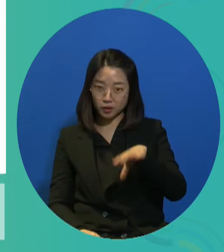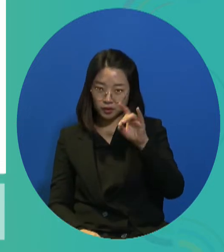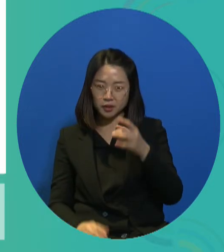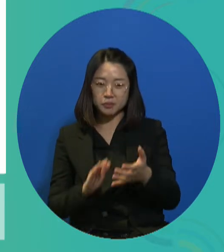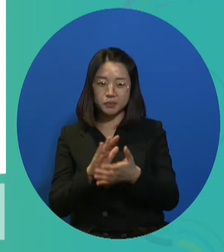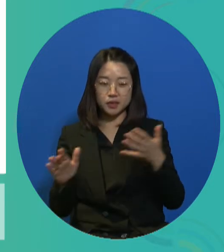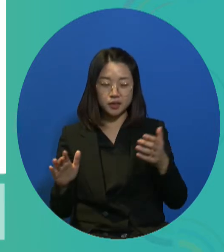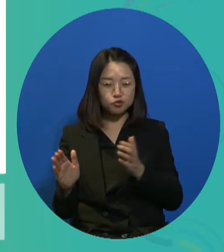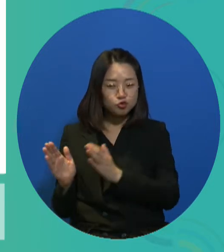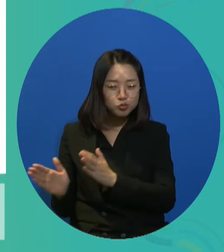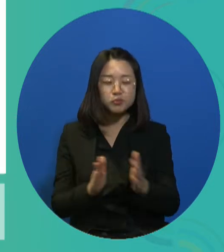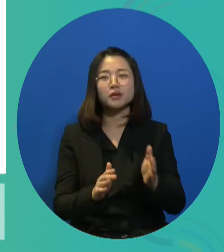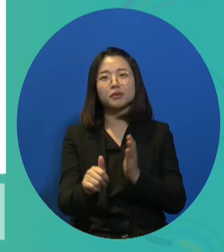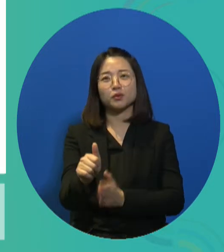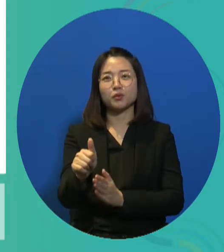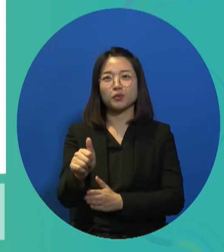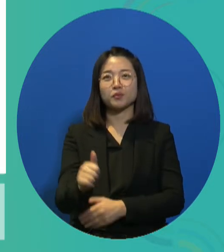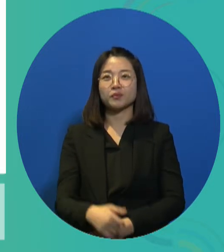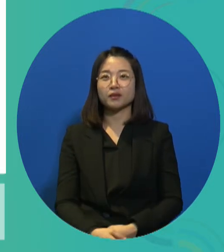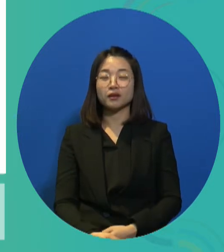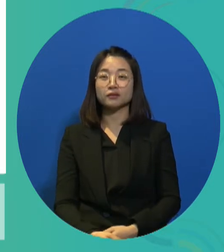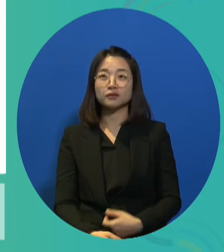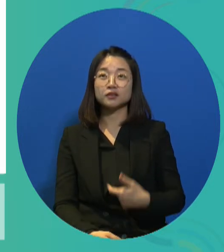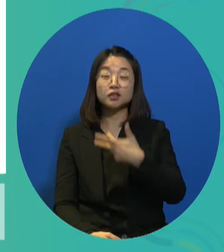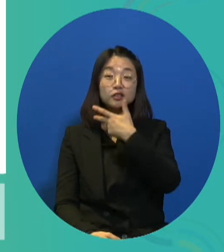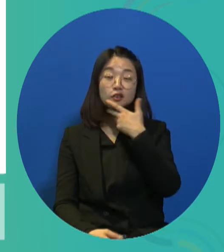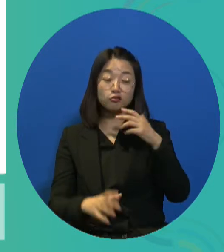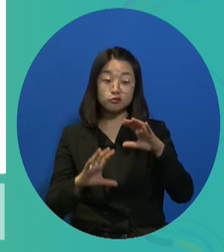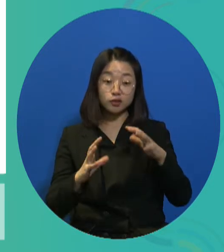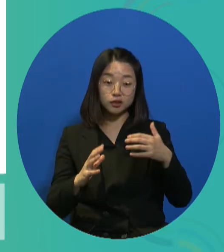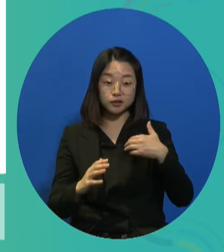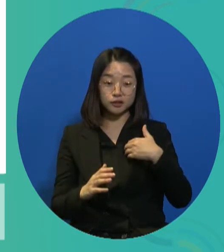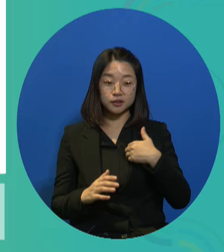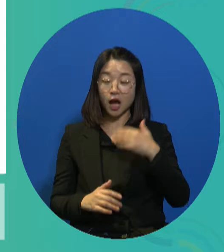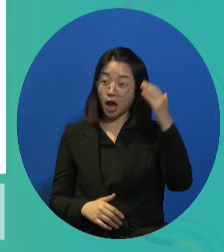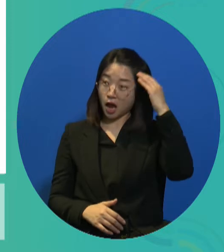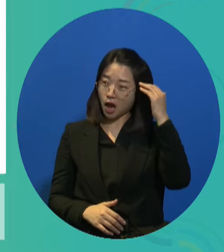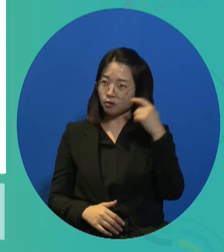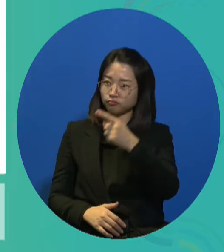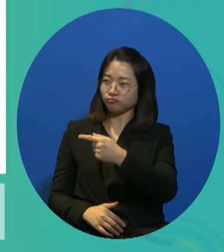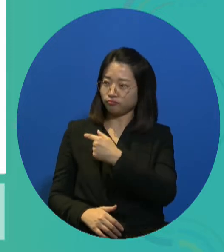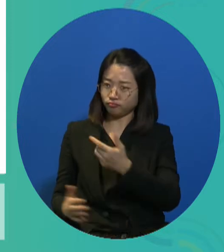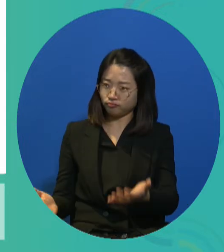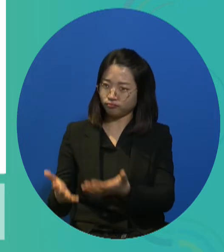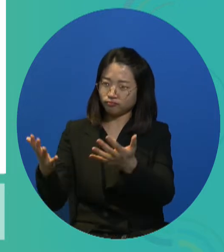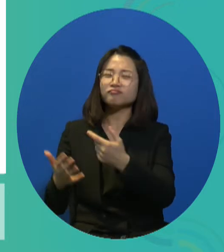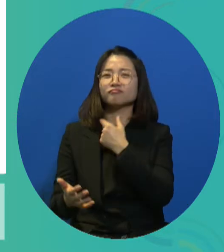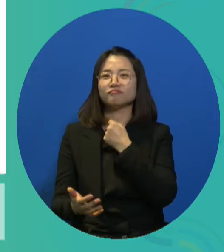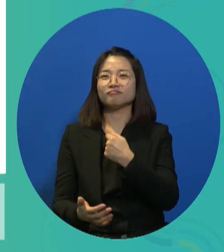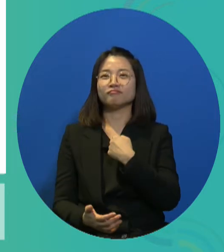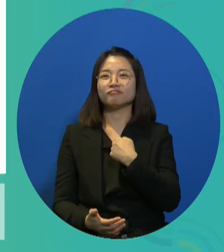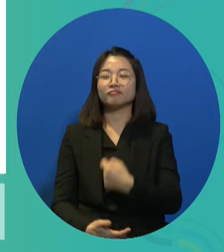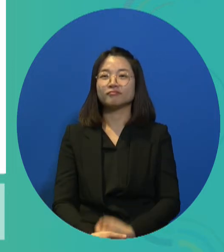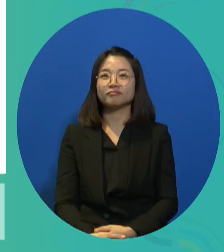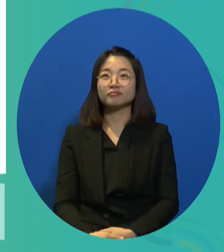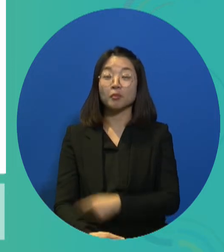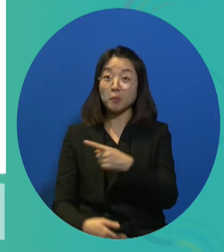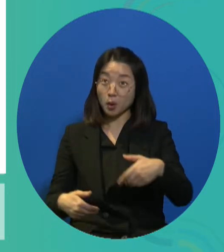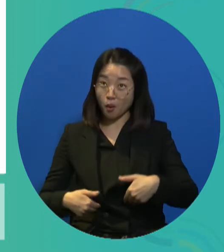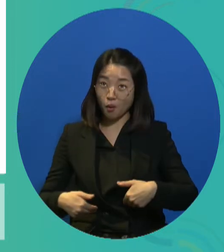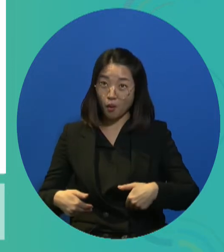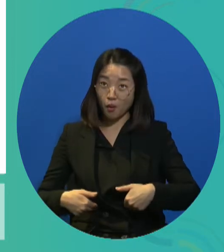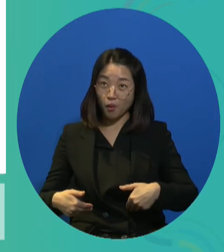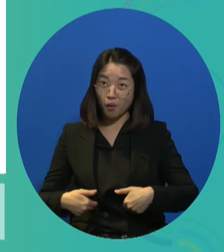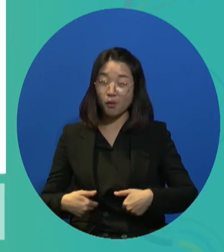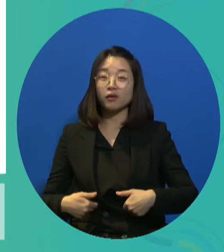happy in England to do things such as go and hold protests outside your embassy in London, if that will